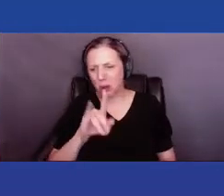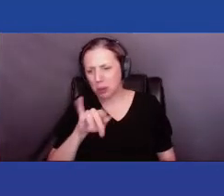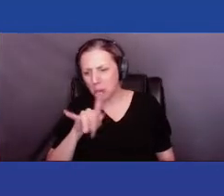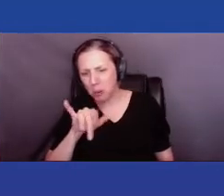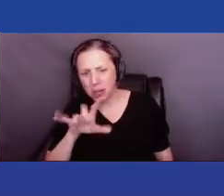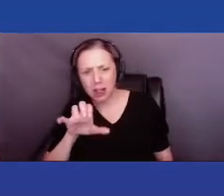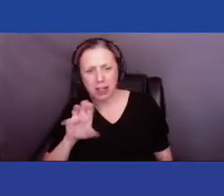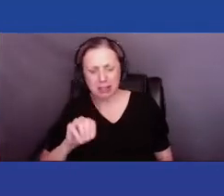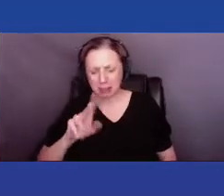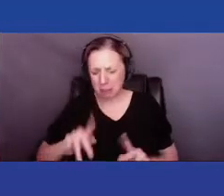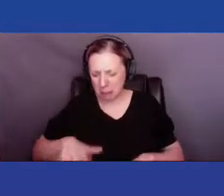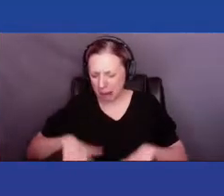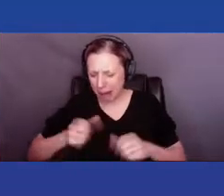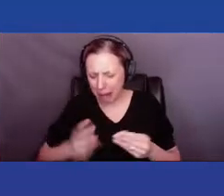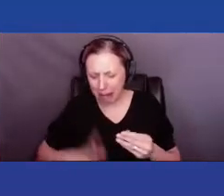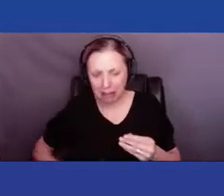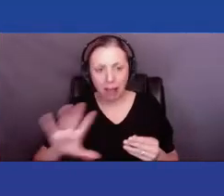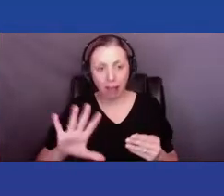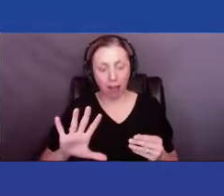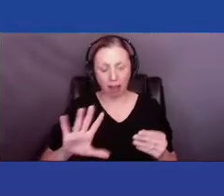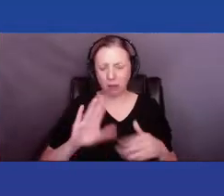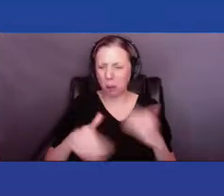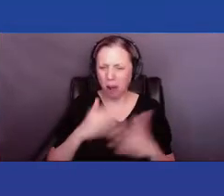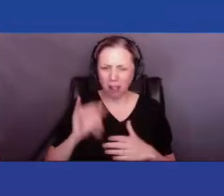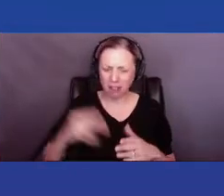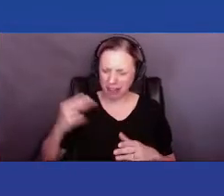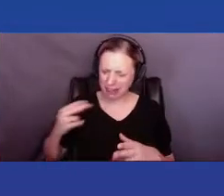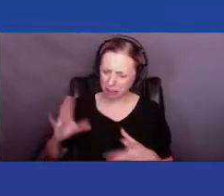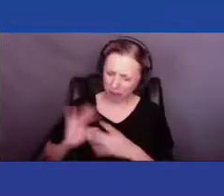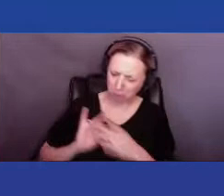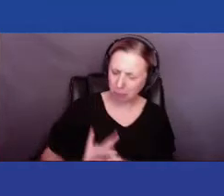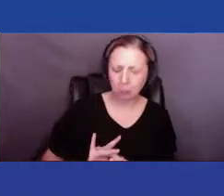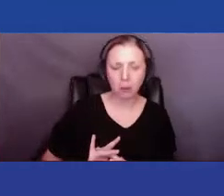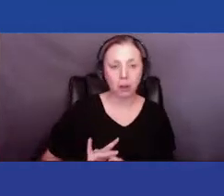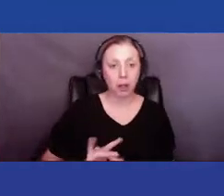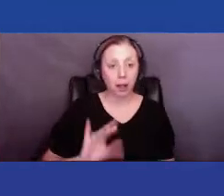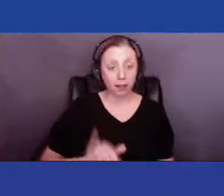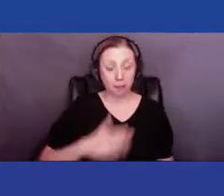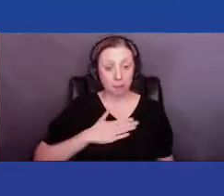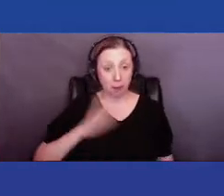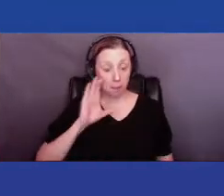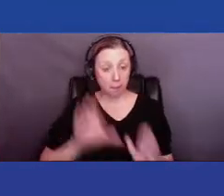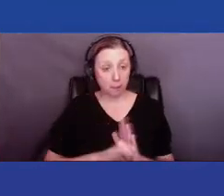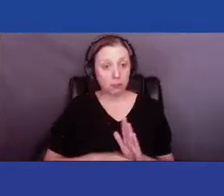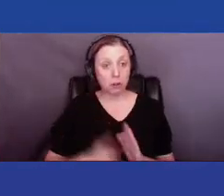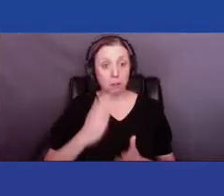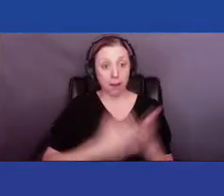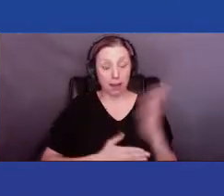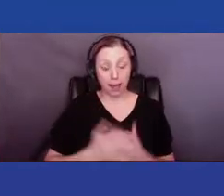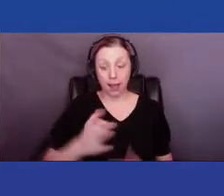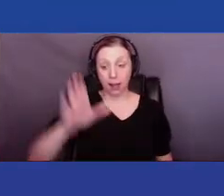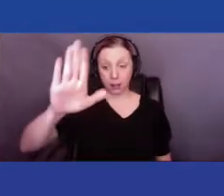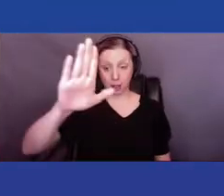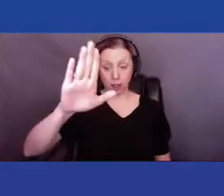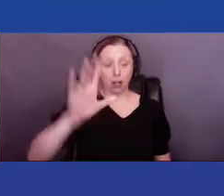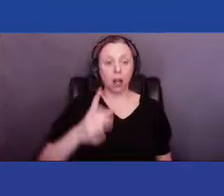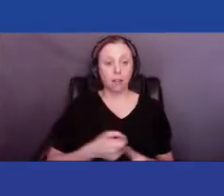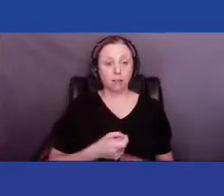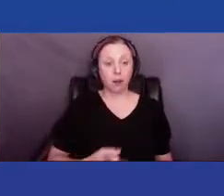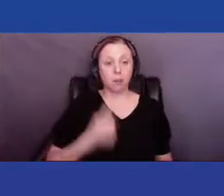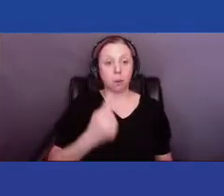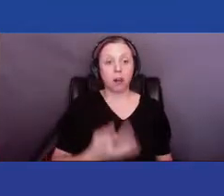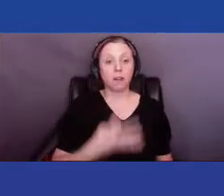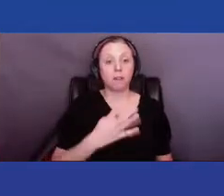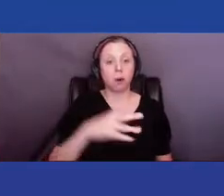is a photo of me standing with an outstretched right arm on one of 4 pylons in the middle of the Bronx